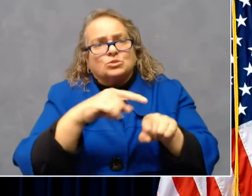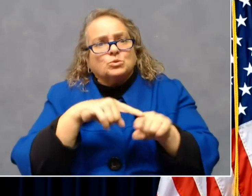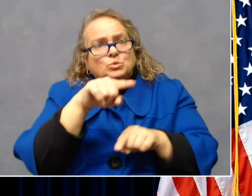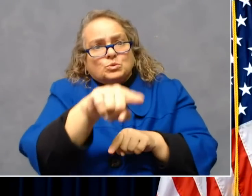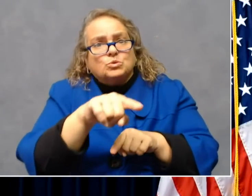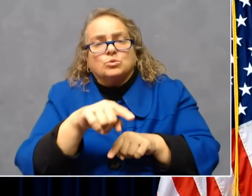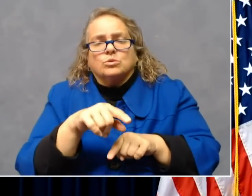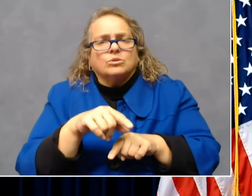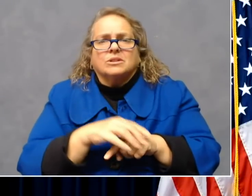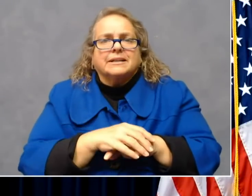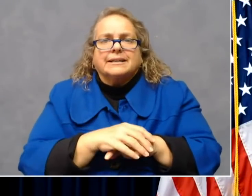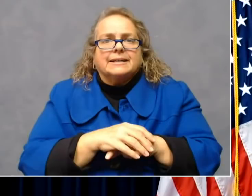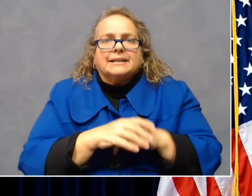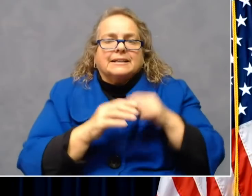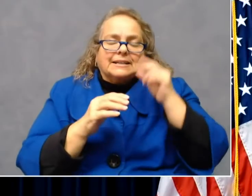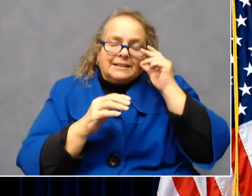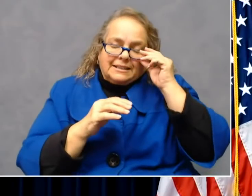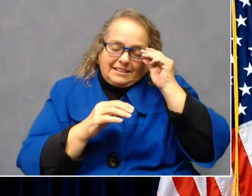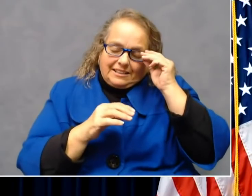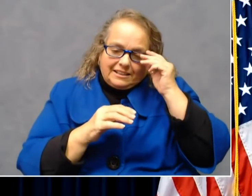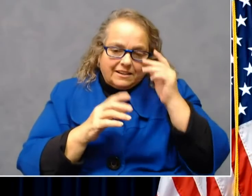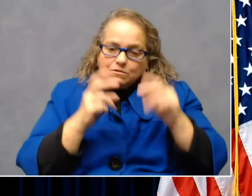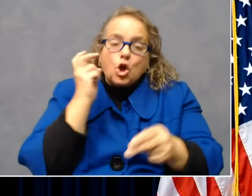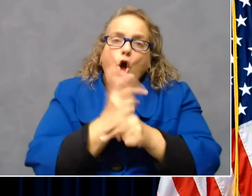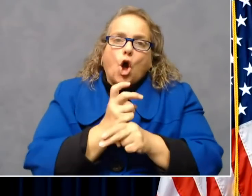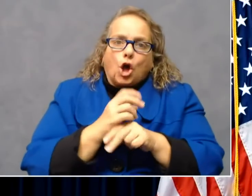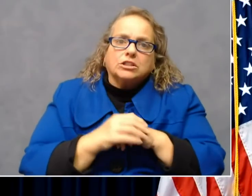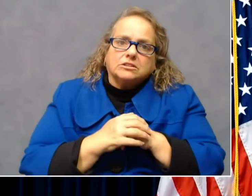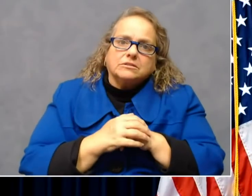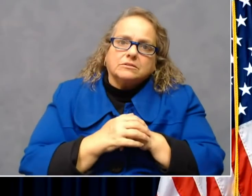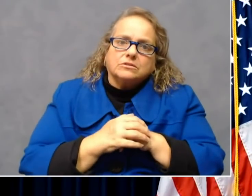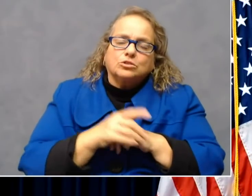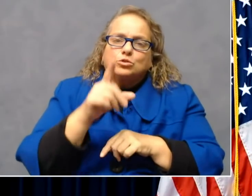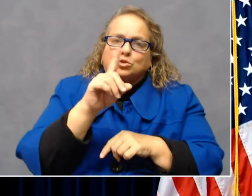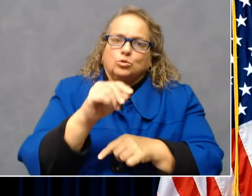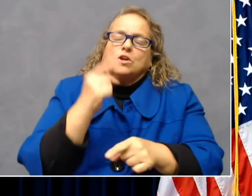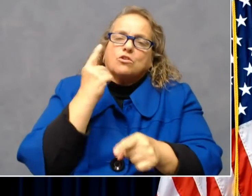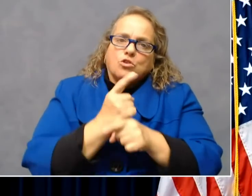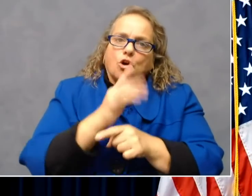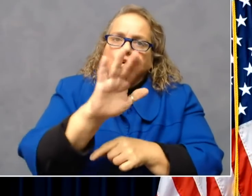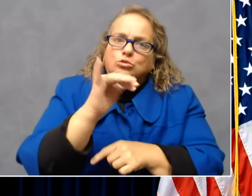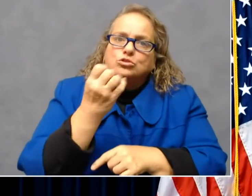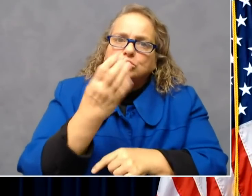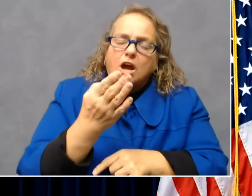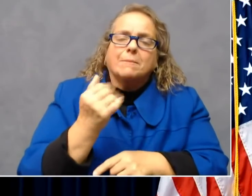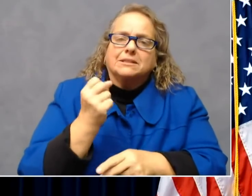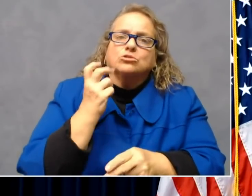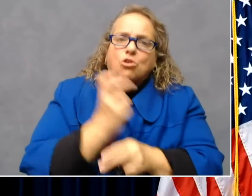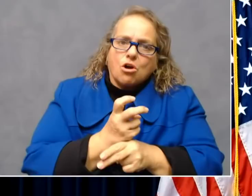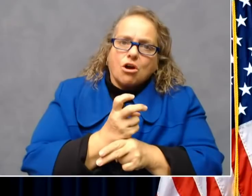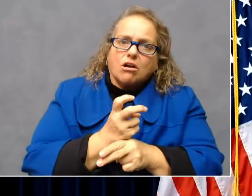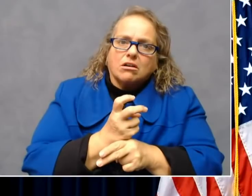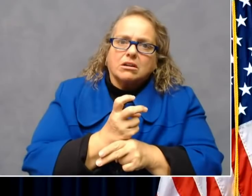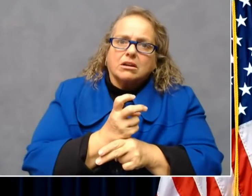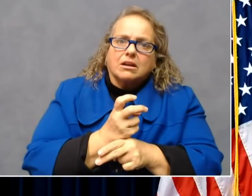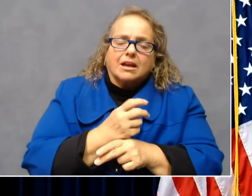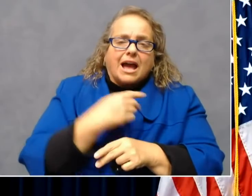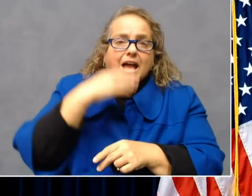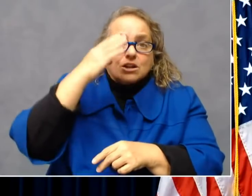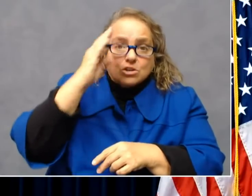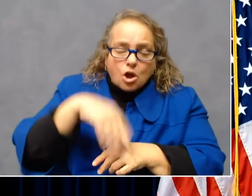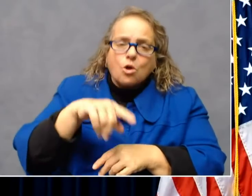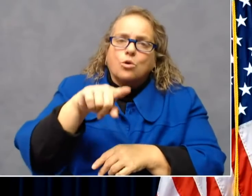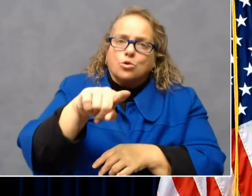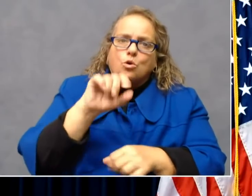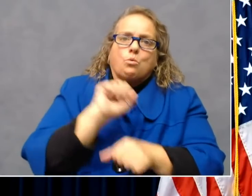of us knew that it would ever be quite this hard. We're going to do the right thing. And when this thing is over, we're going to be able to sleep at night knowing that even